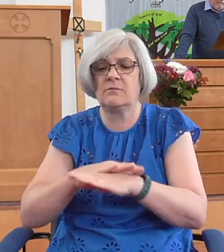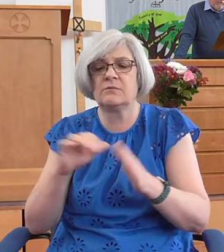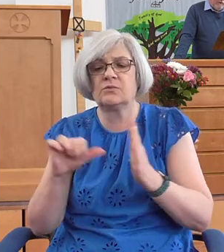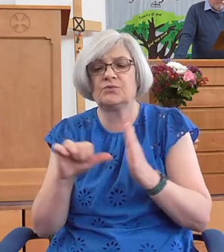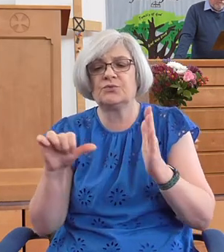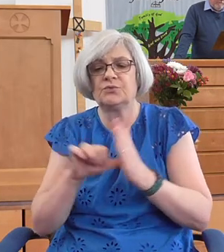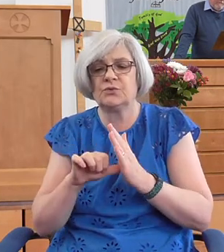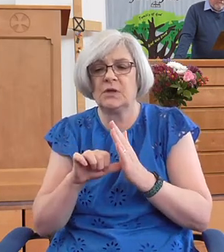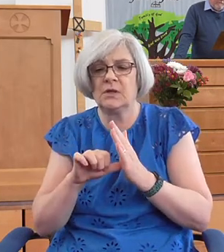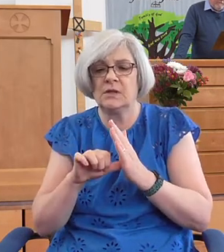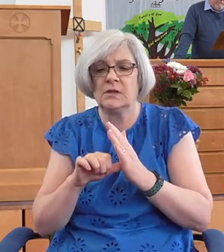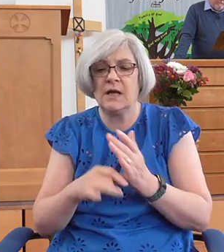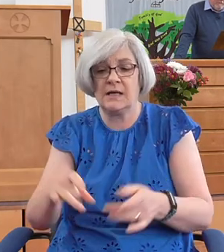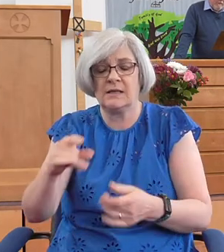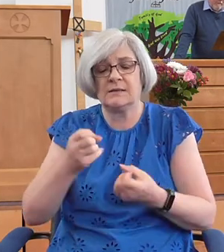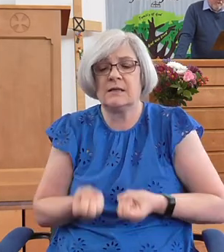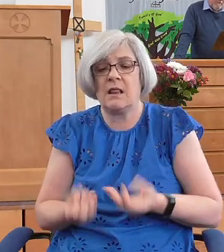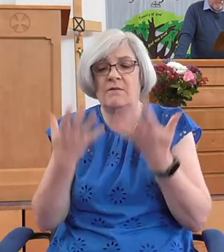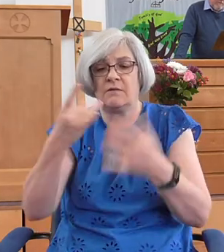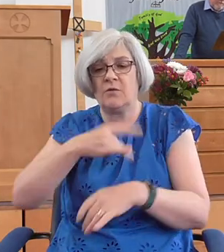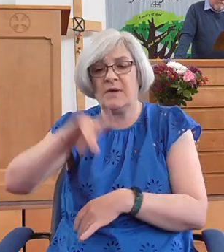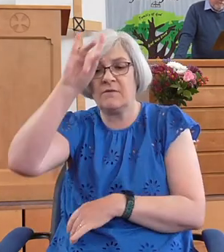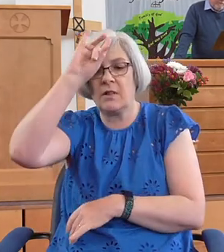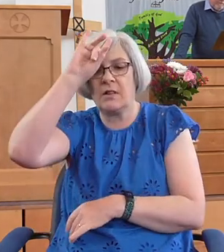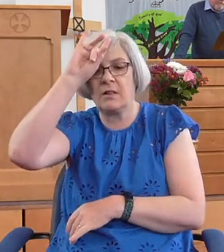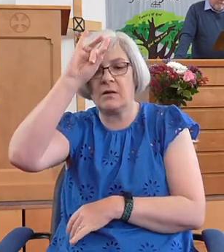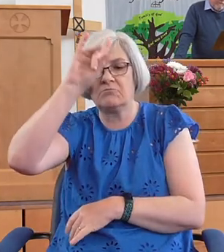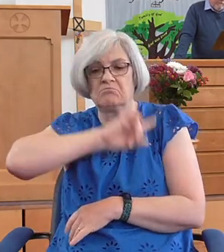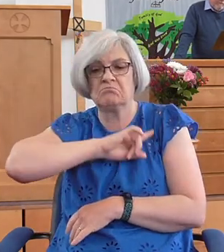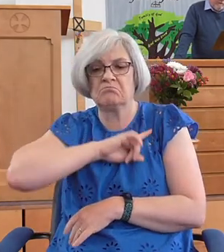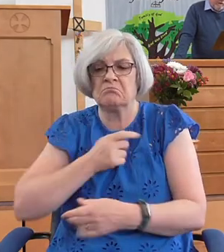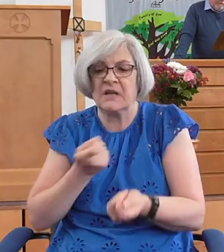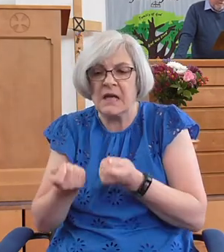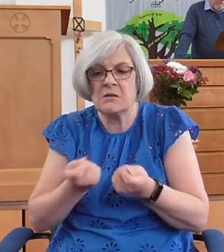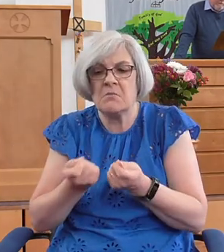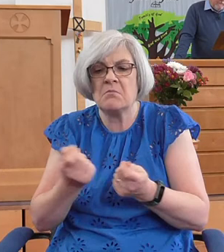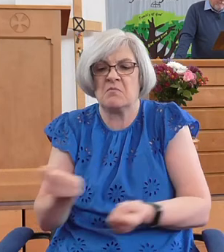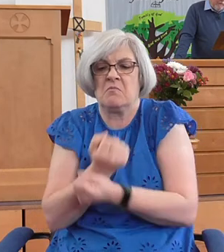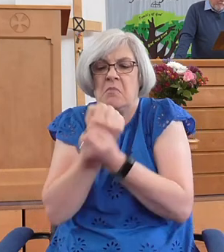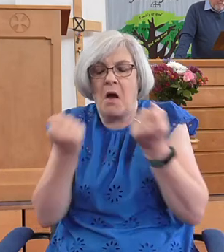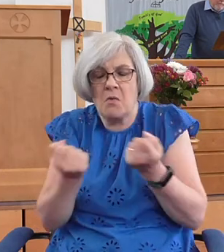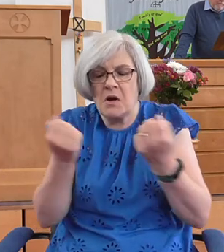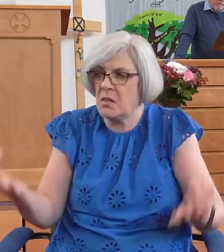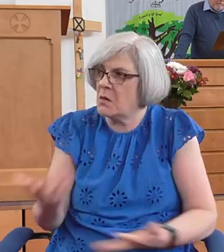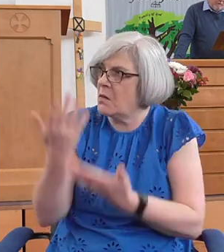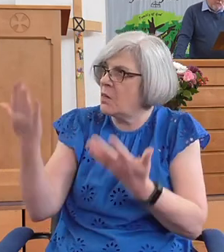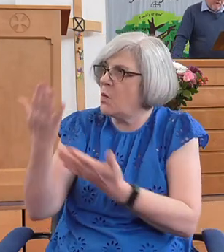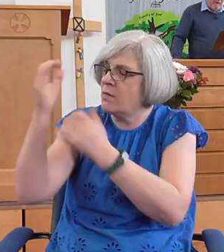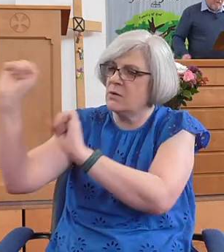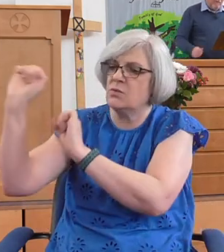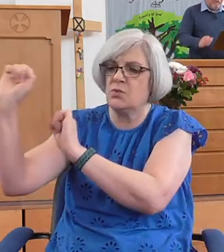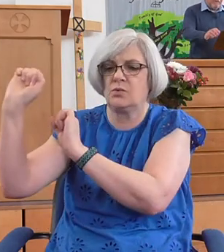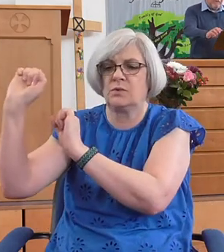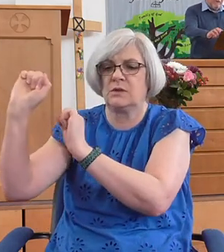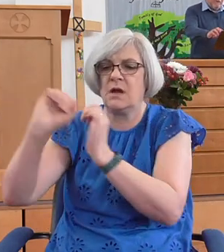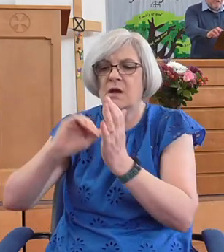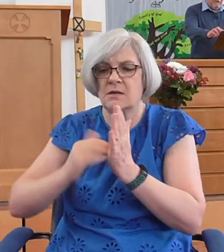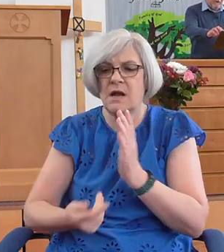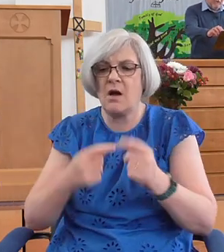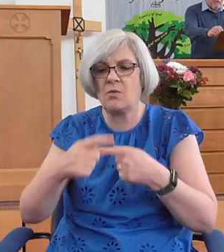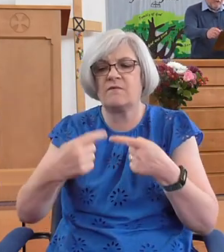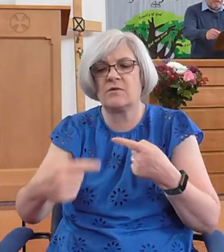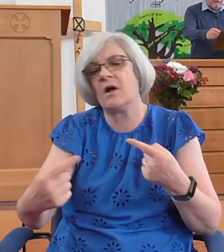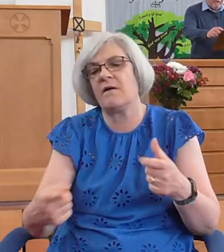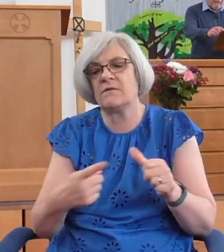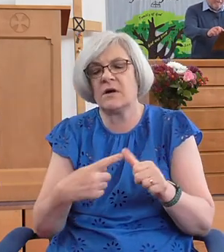time of trial. Deliver us from evil. For the kingdom, the power, and the glory are yours,